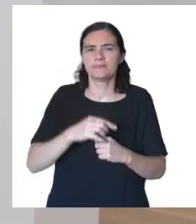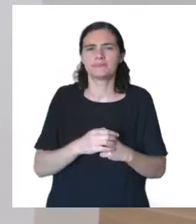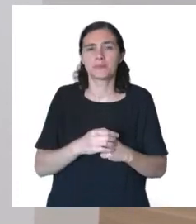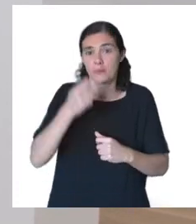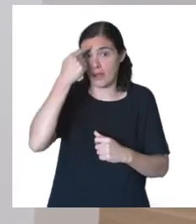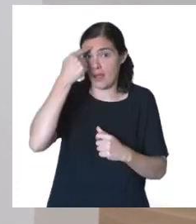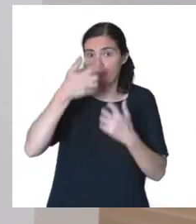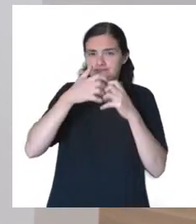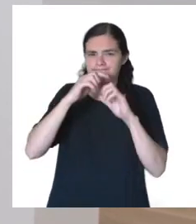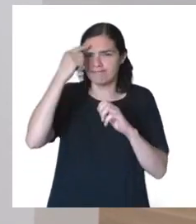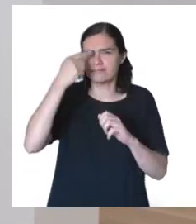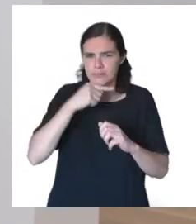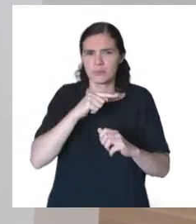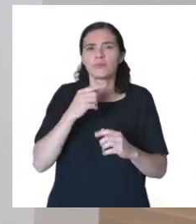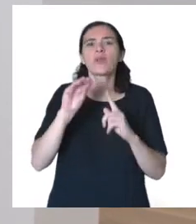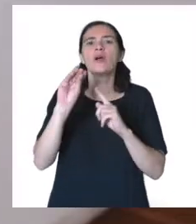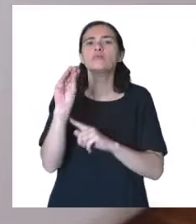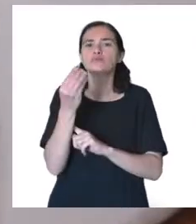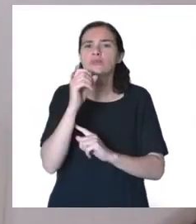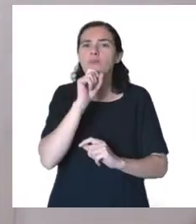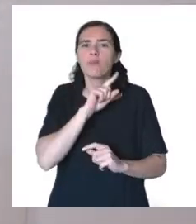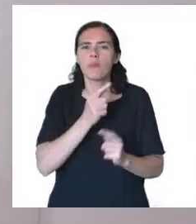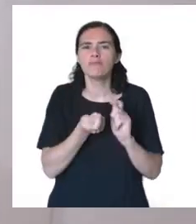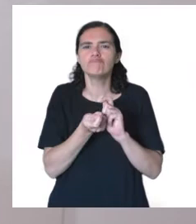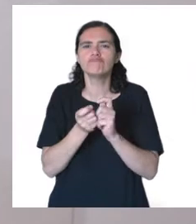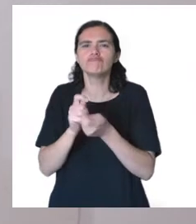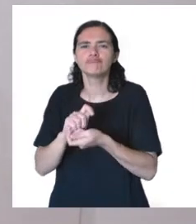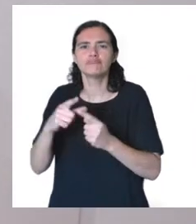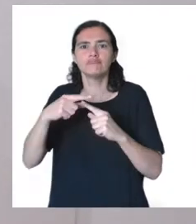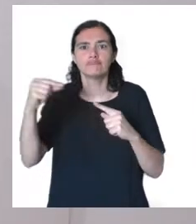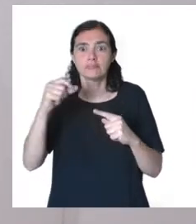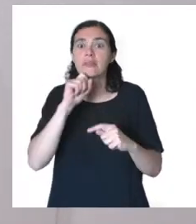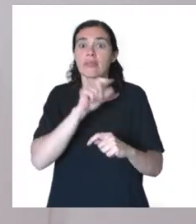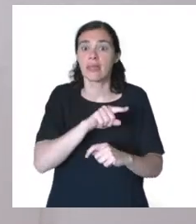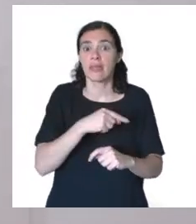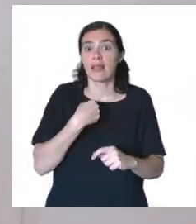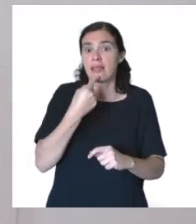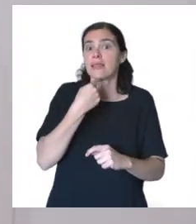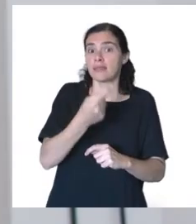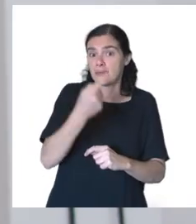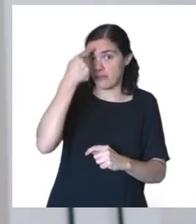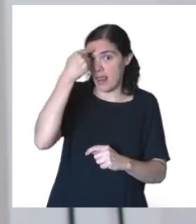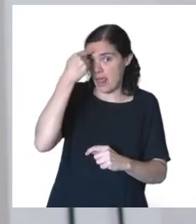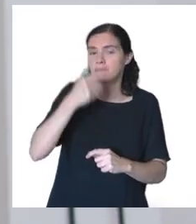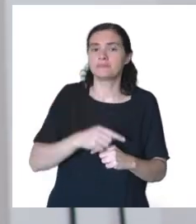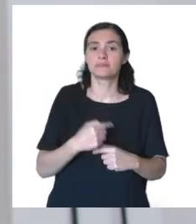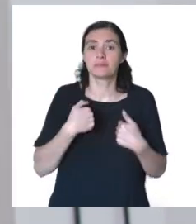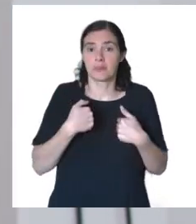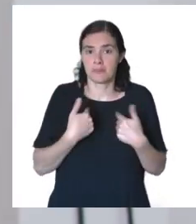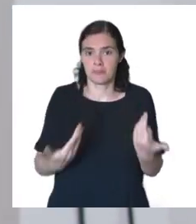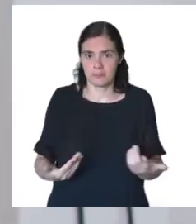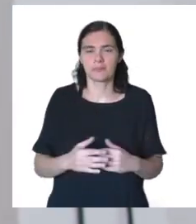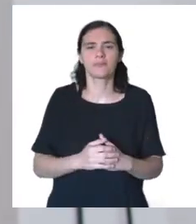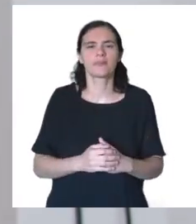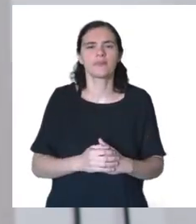one mind, this object can become a sharp one, and that she says in the mind. So that's